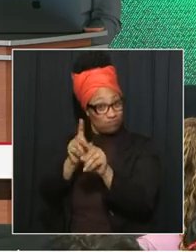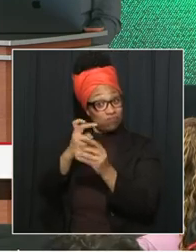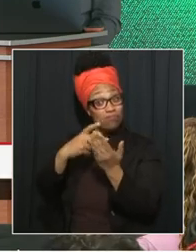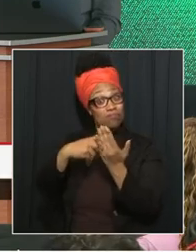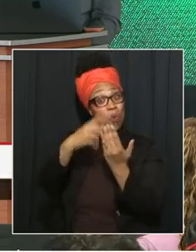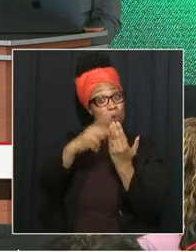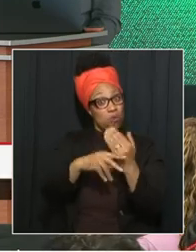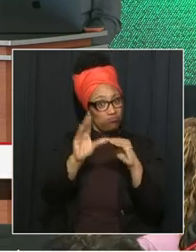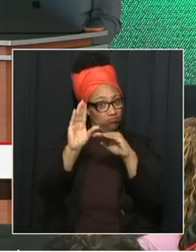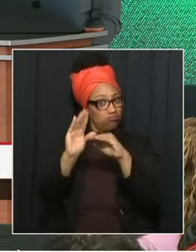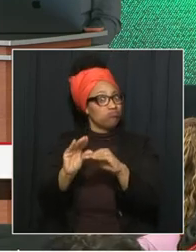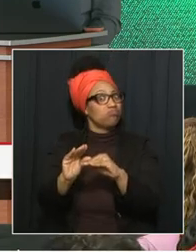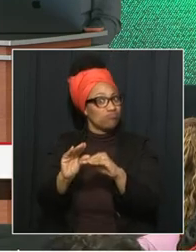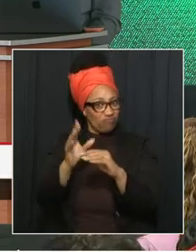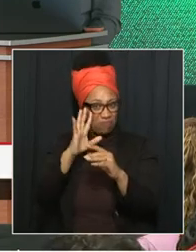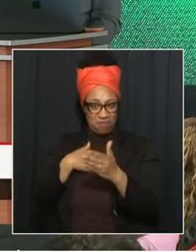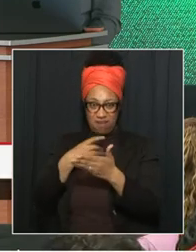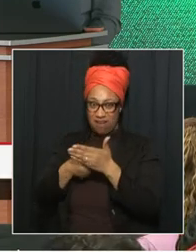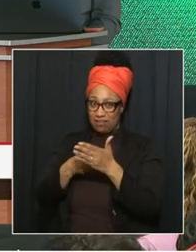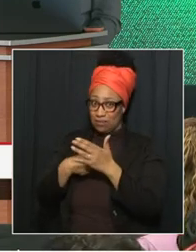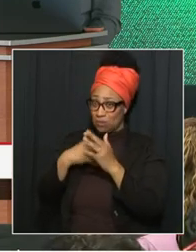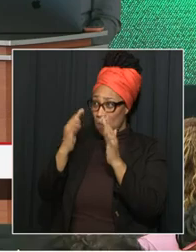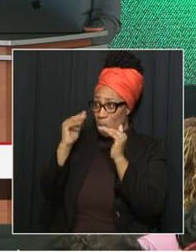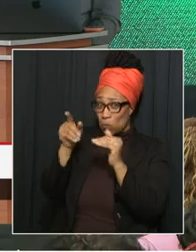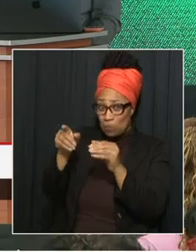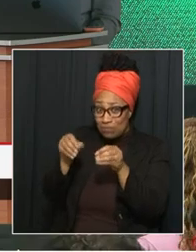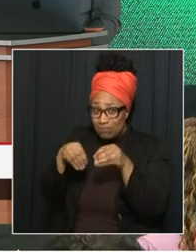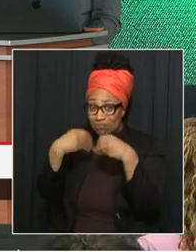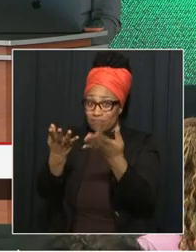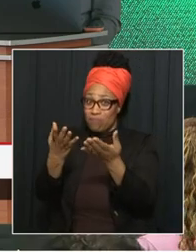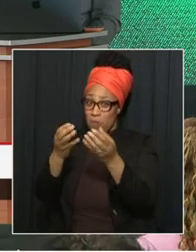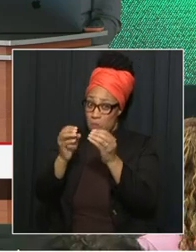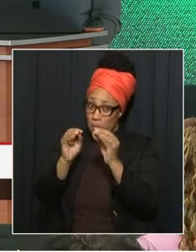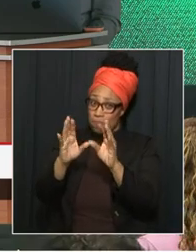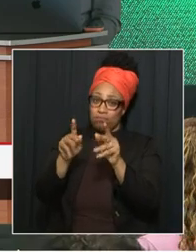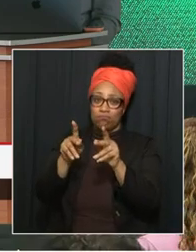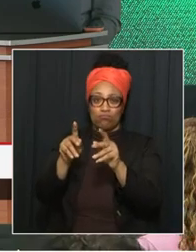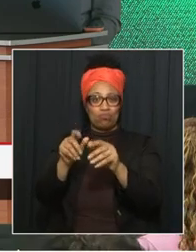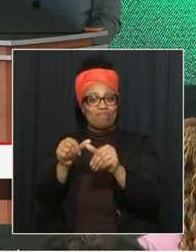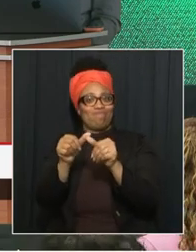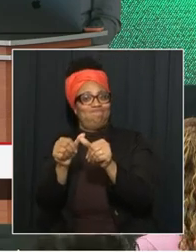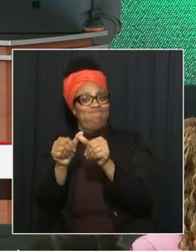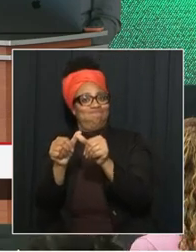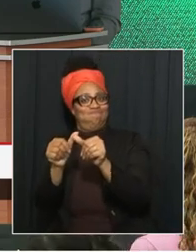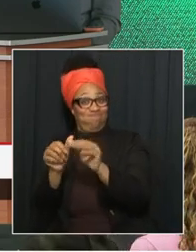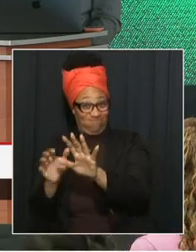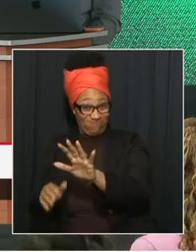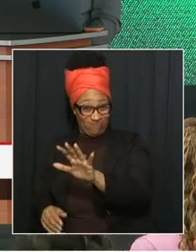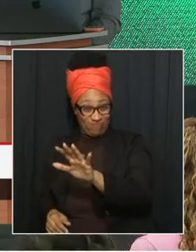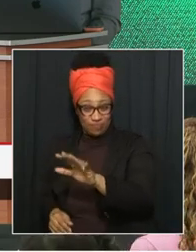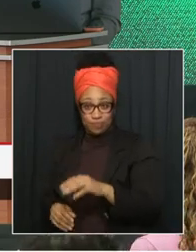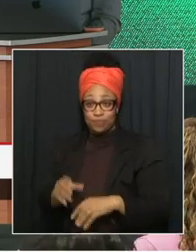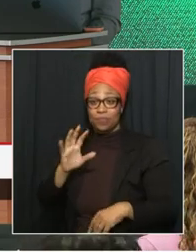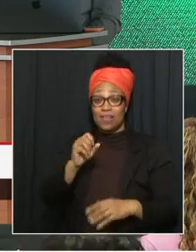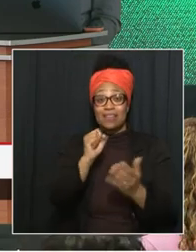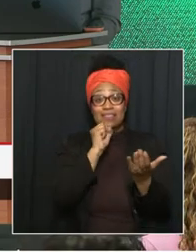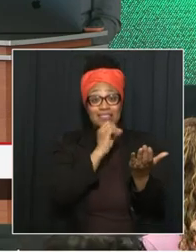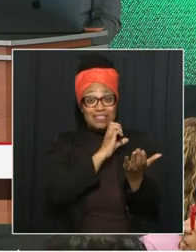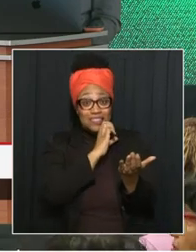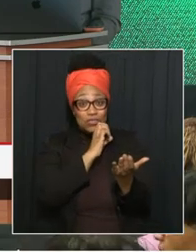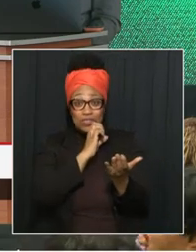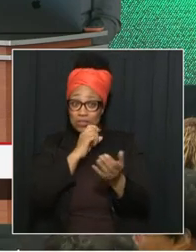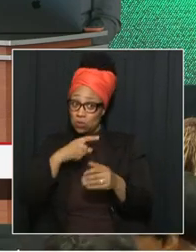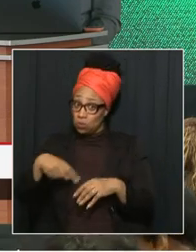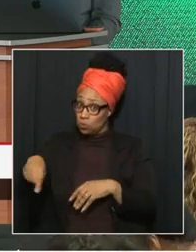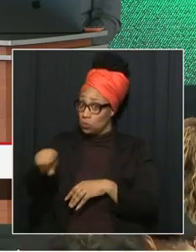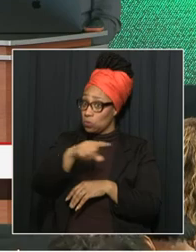me. My question is there anything in the budget for seniors transitioning, or will there be anything in the budget for